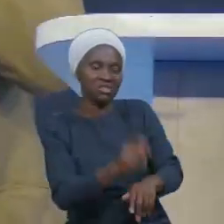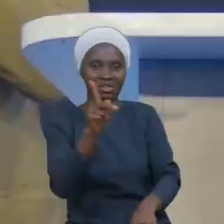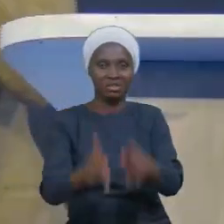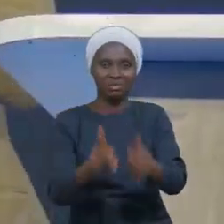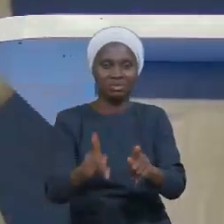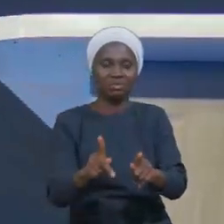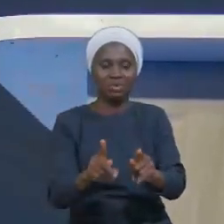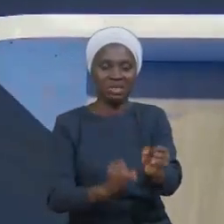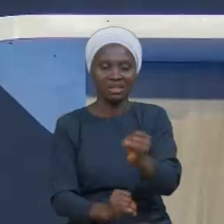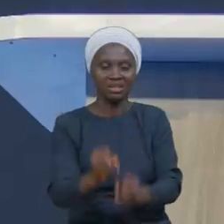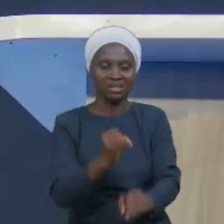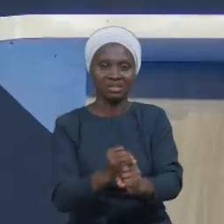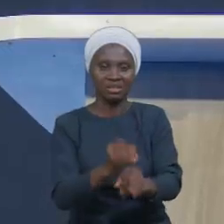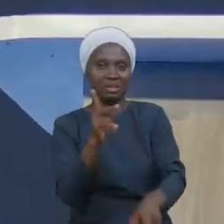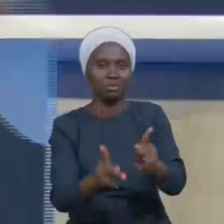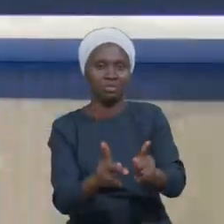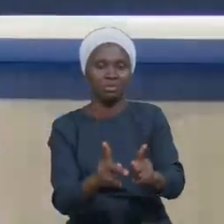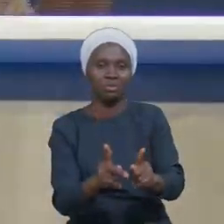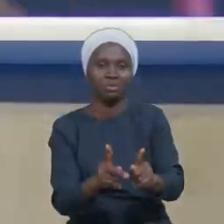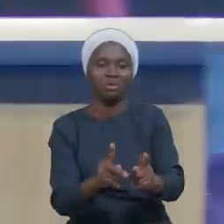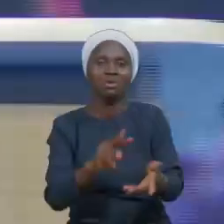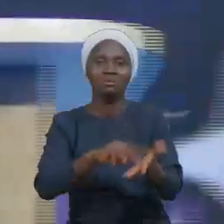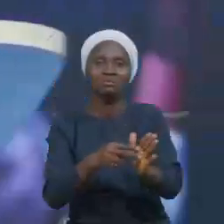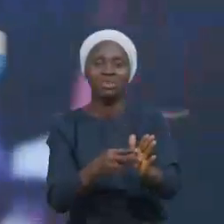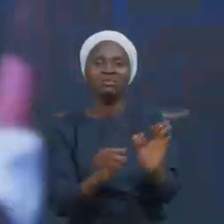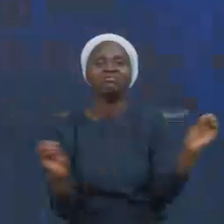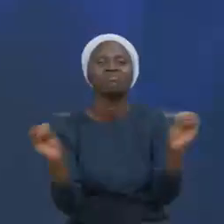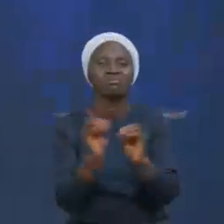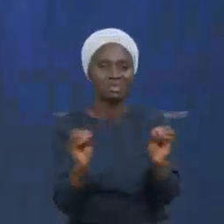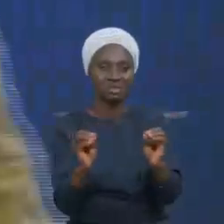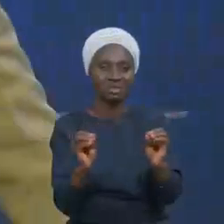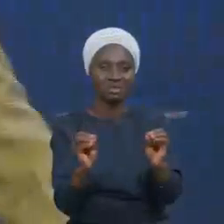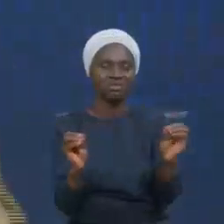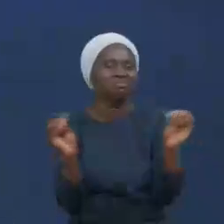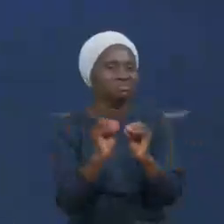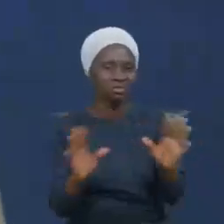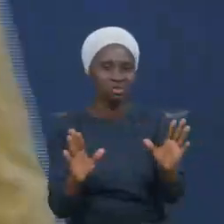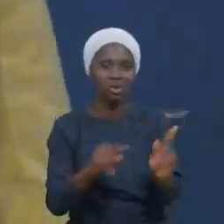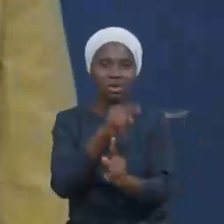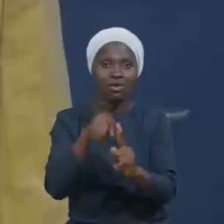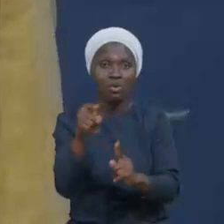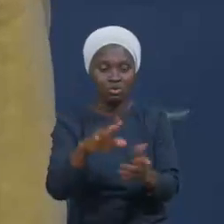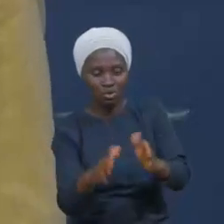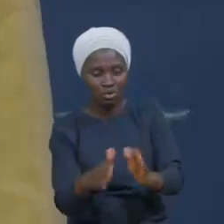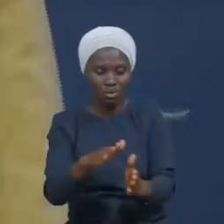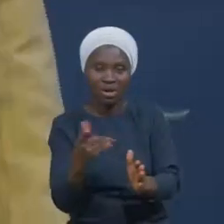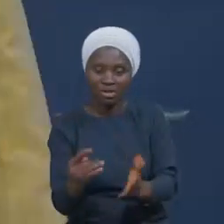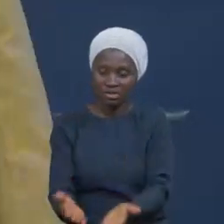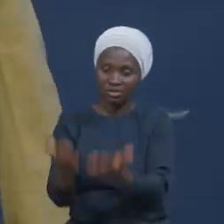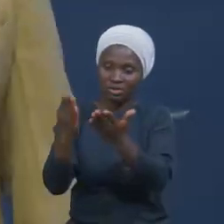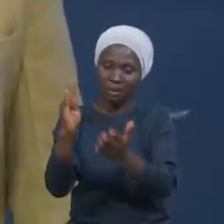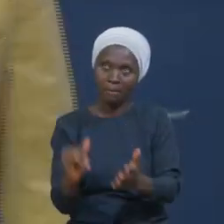people, amounts to nothing when you compare the exaltation by God and God